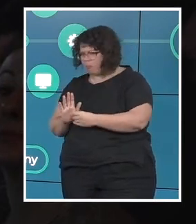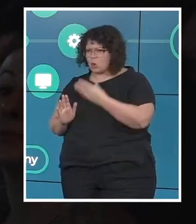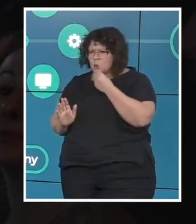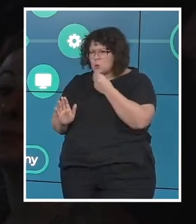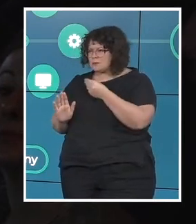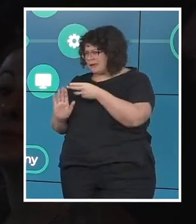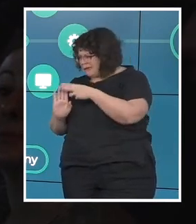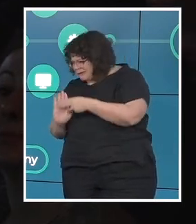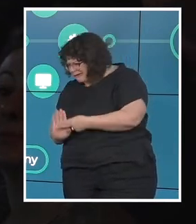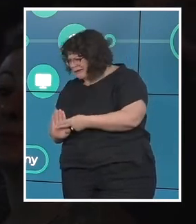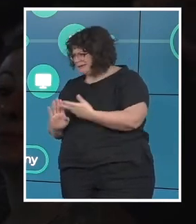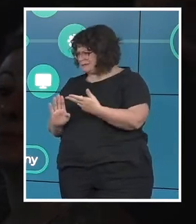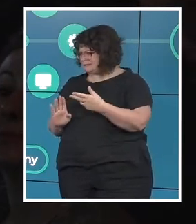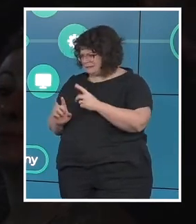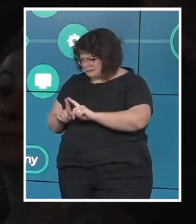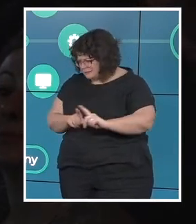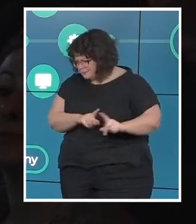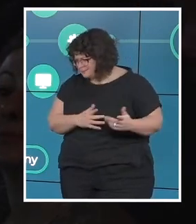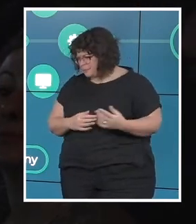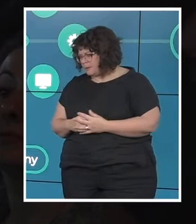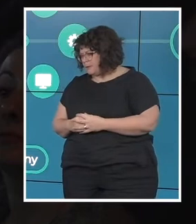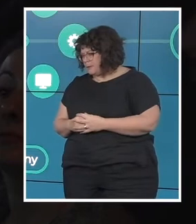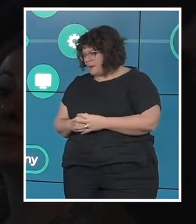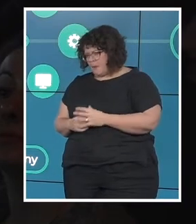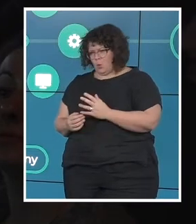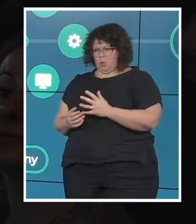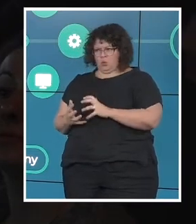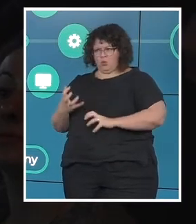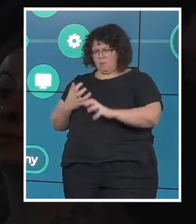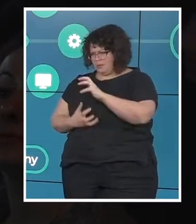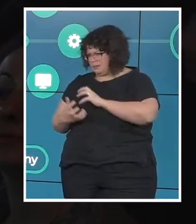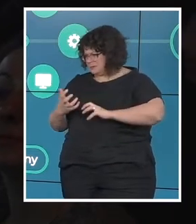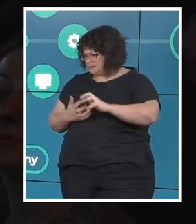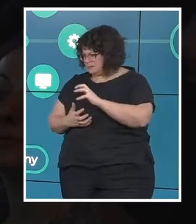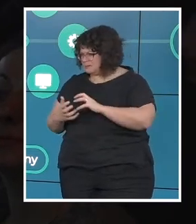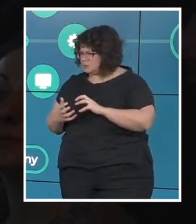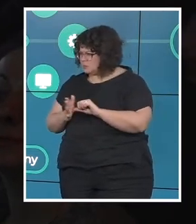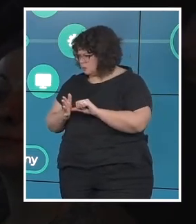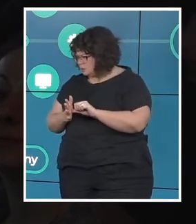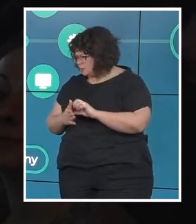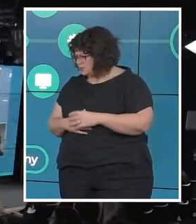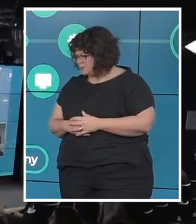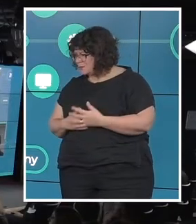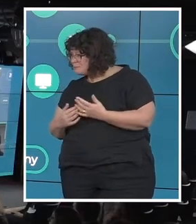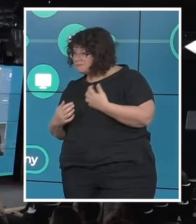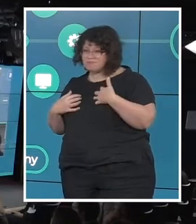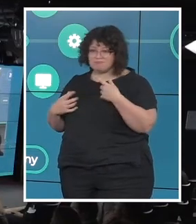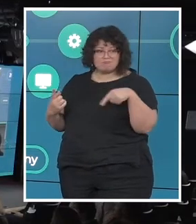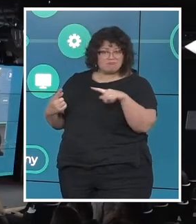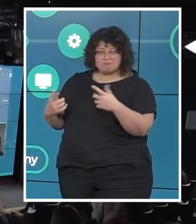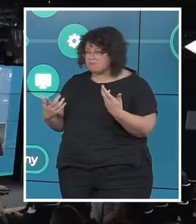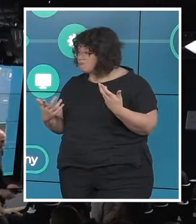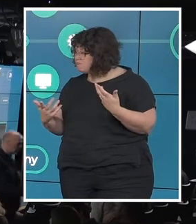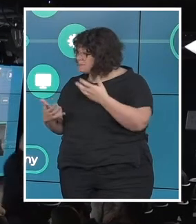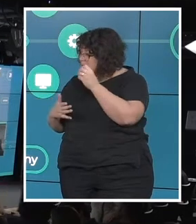is very tricky. So anybody here with any other experience, I'd be really interested to hear about that too. Oh, Gareth.